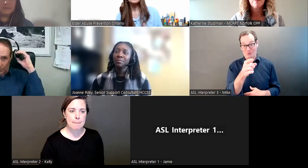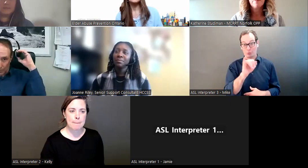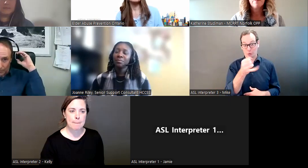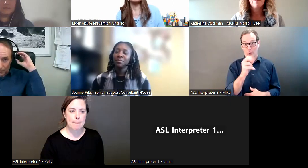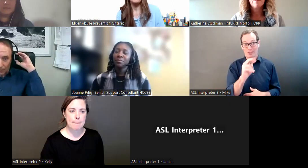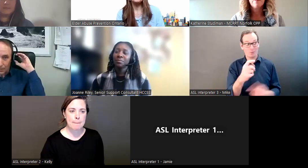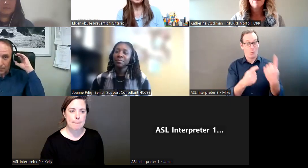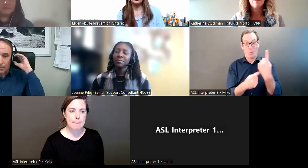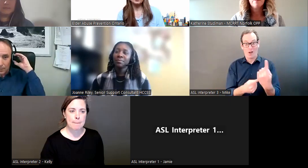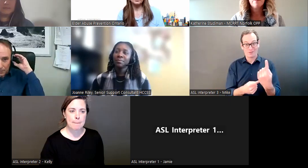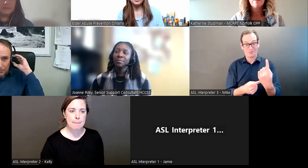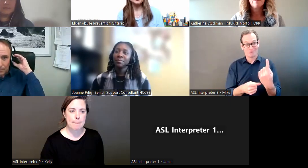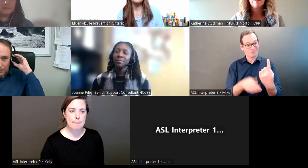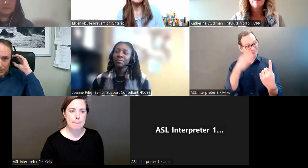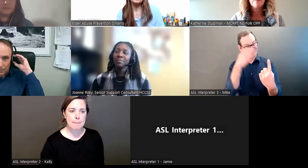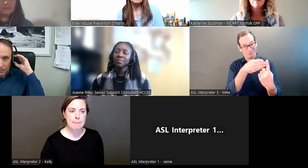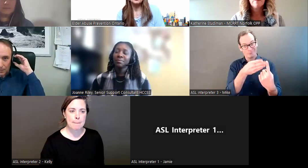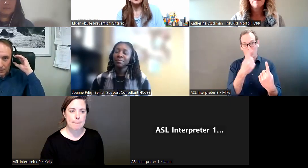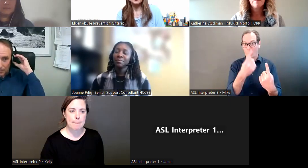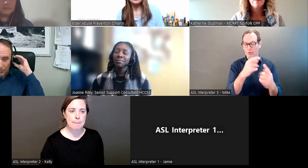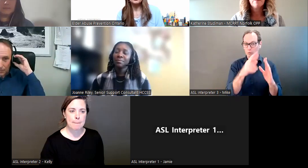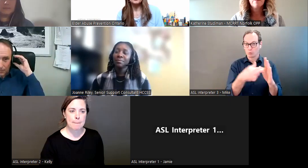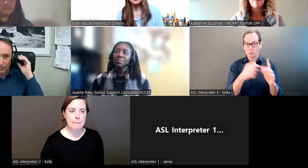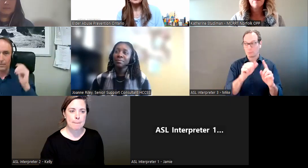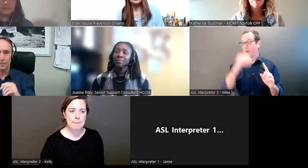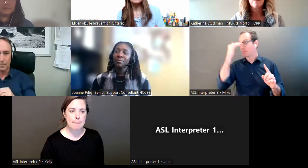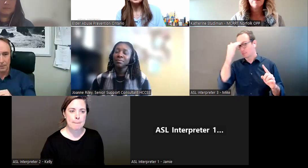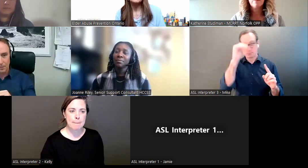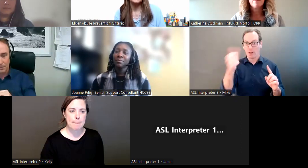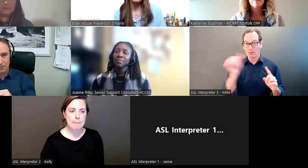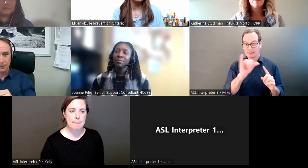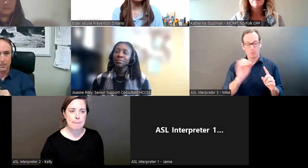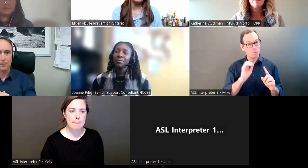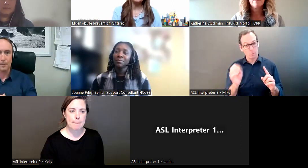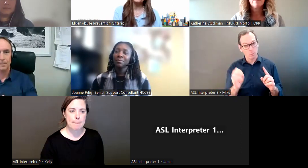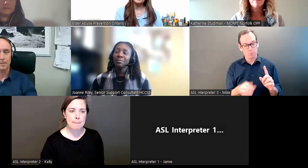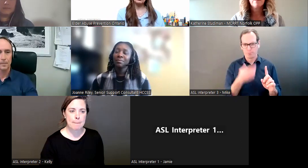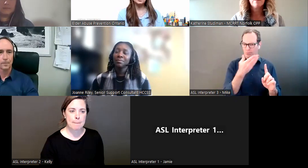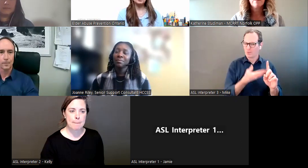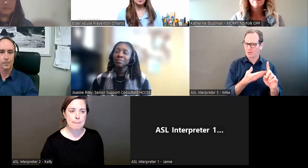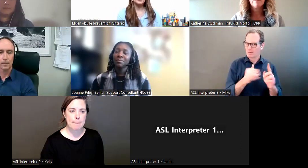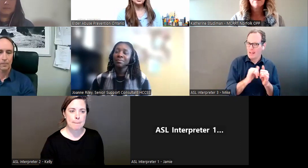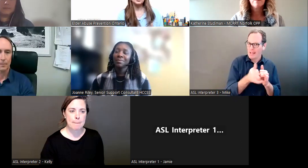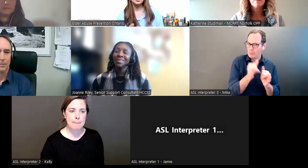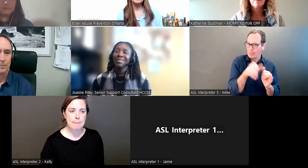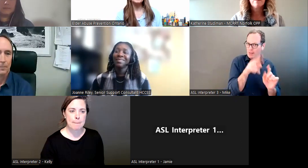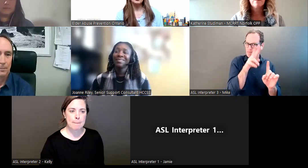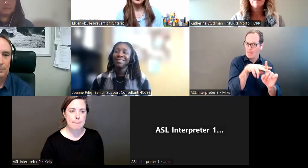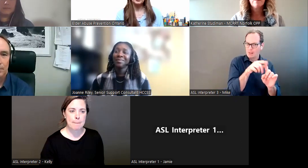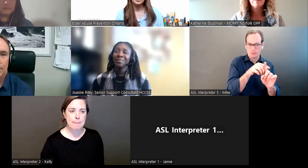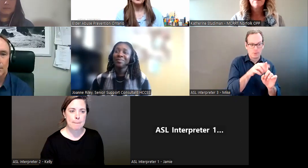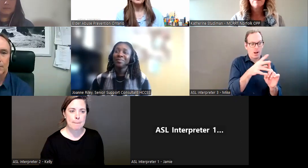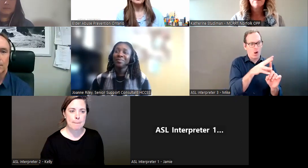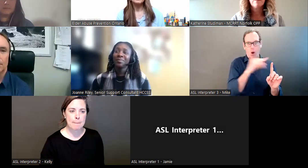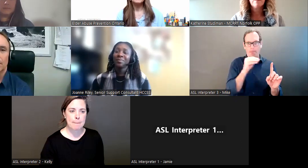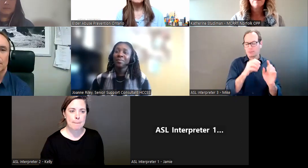that operate, or how's that functional, and how can we implement that across the province, or has there been talk